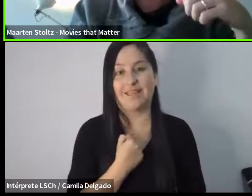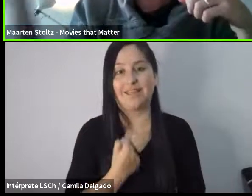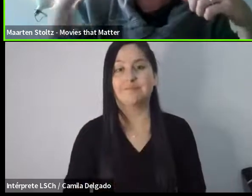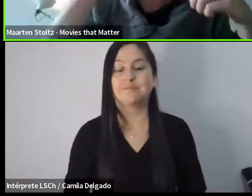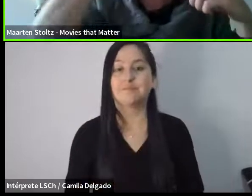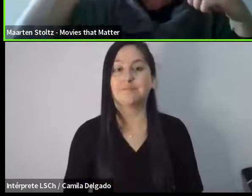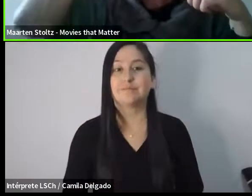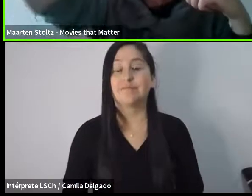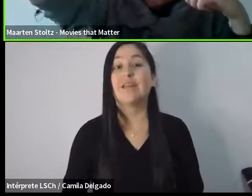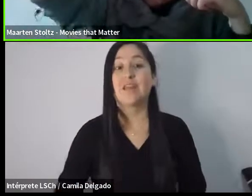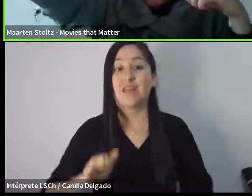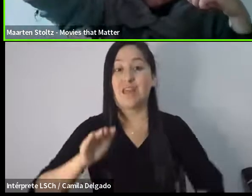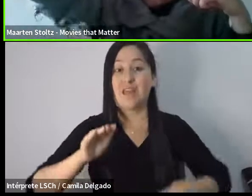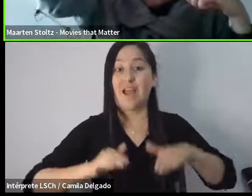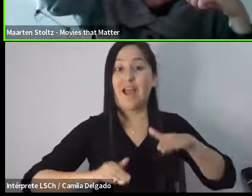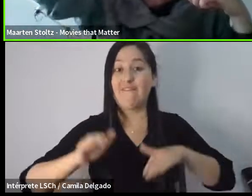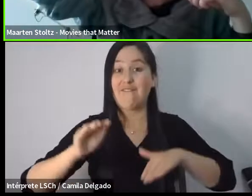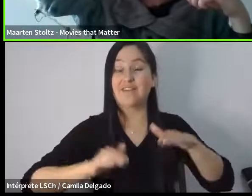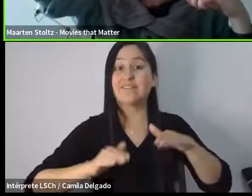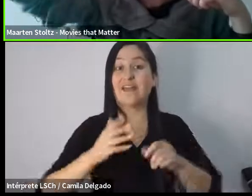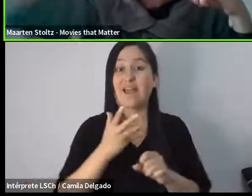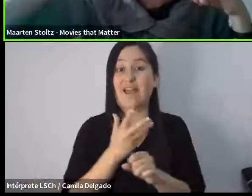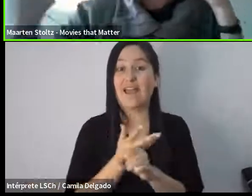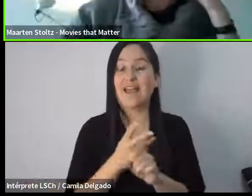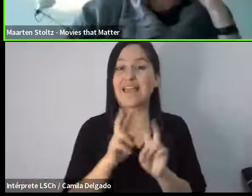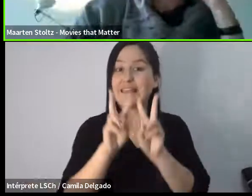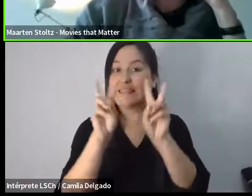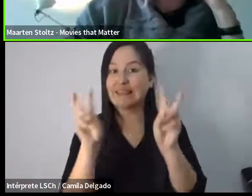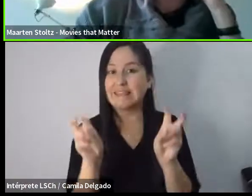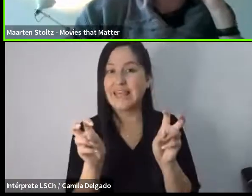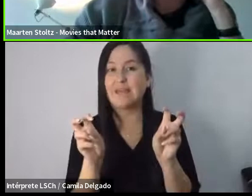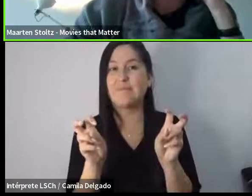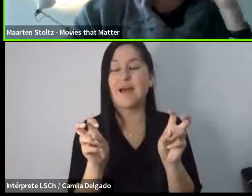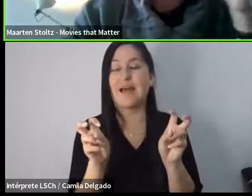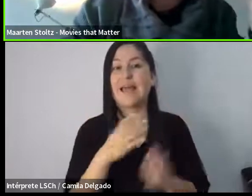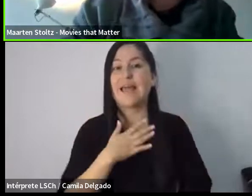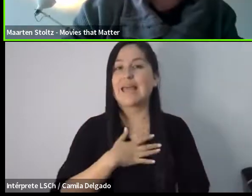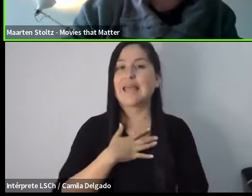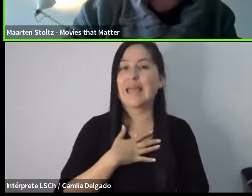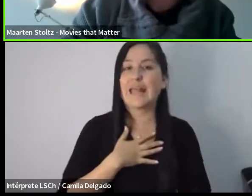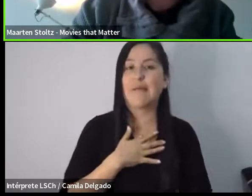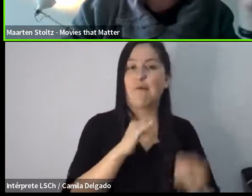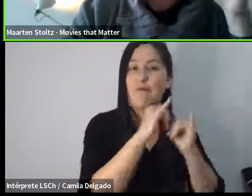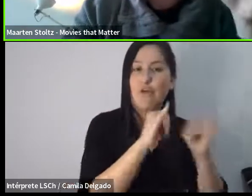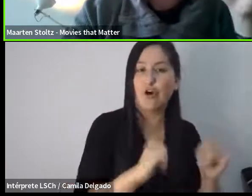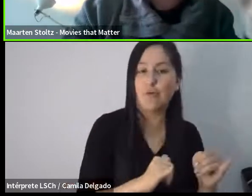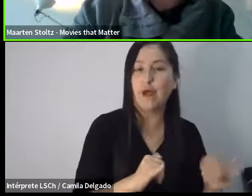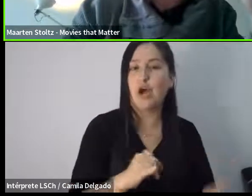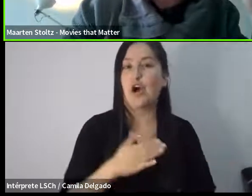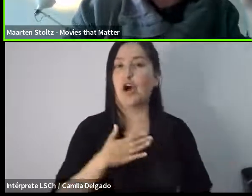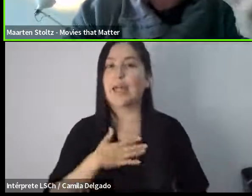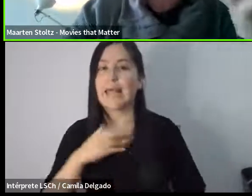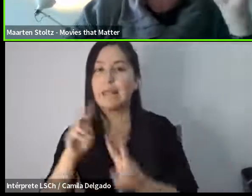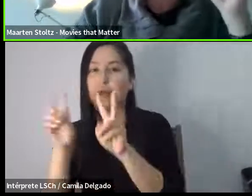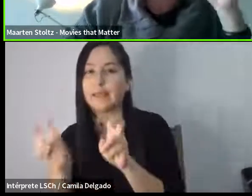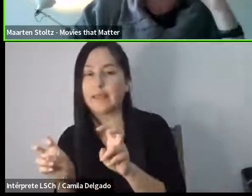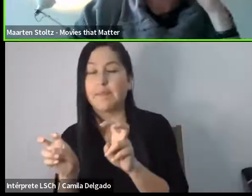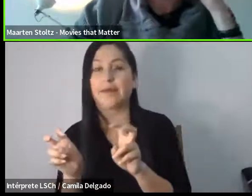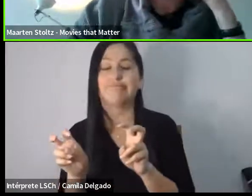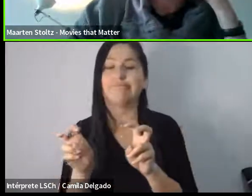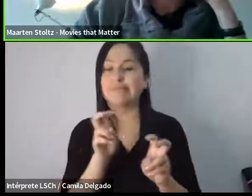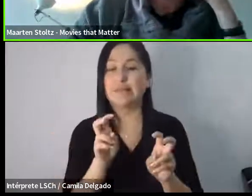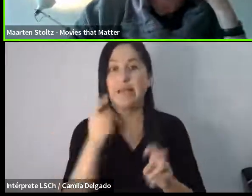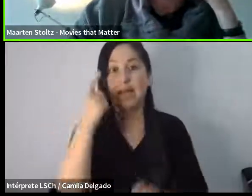little bit more towards form. But I stick to what I said. If you have the most important topic in the world, but it's not made in a proper